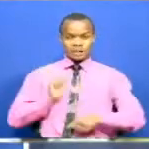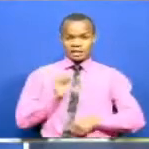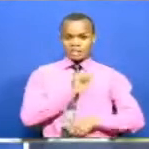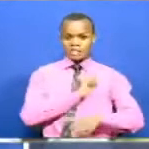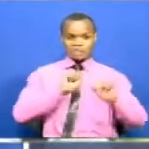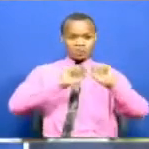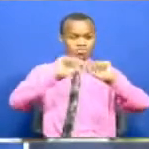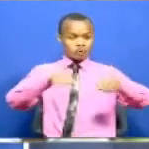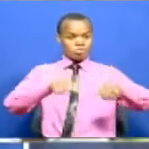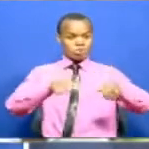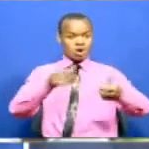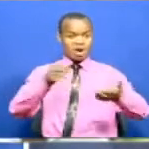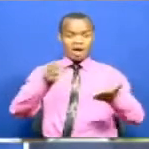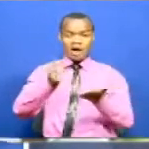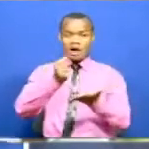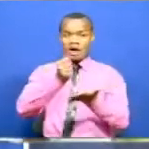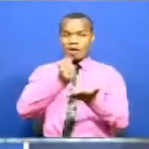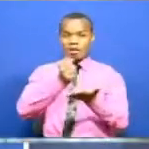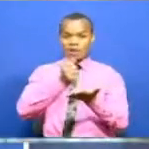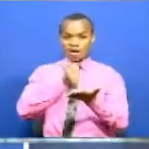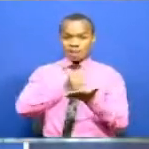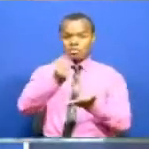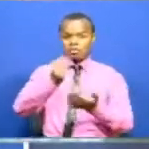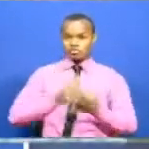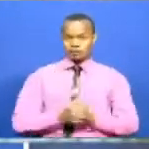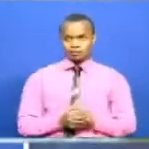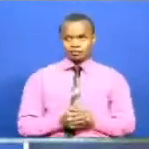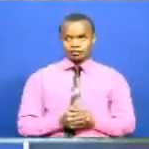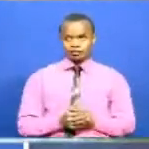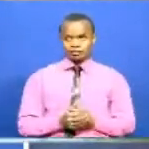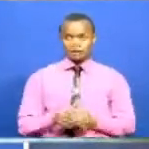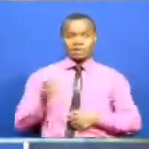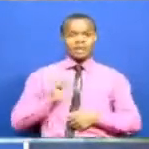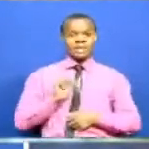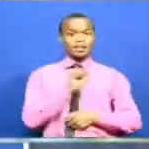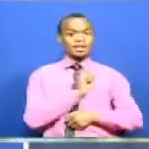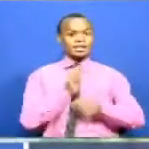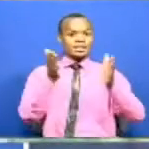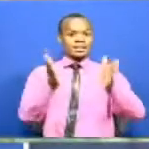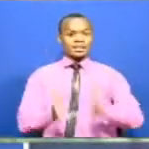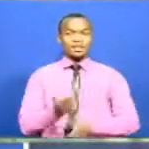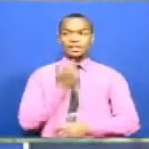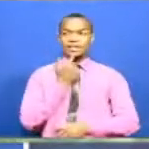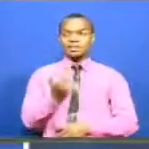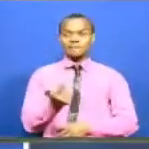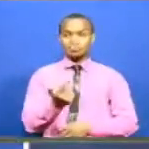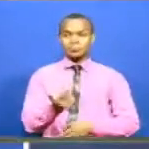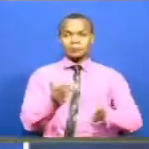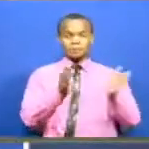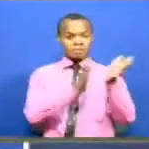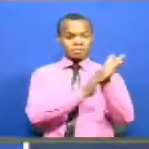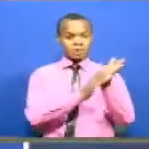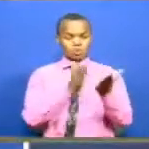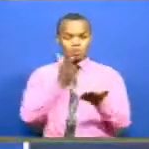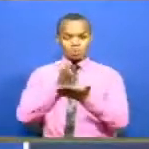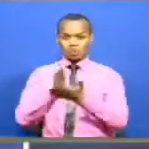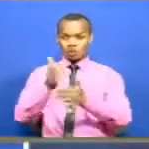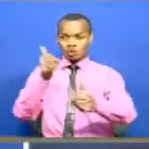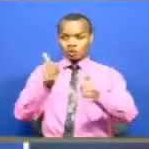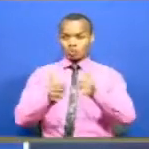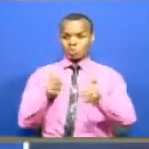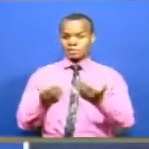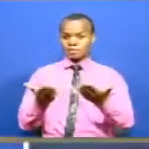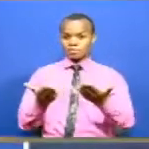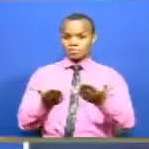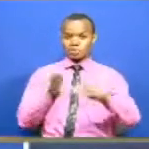the final version unanimously. Maseneta hao walidai kwamba mapendekezo ya Mithika Linturi ni toleo lililoboreshwa la